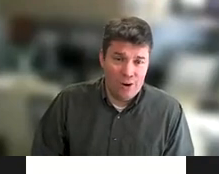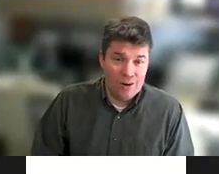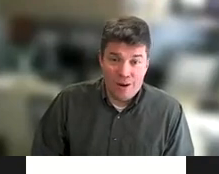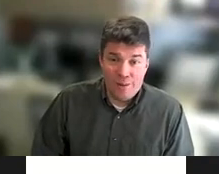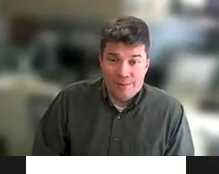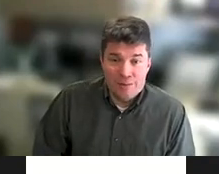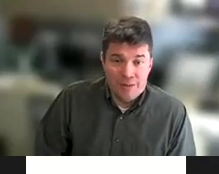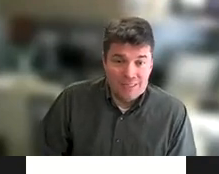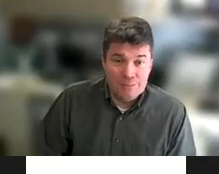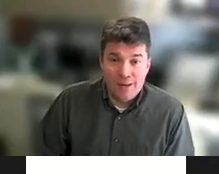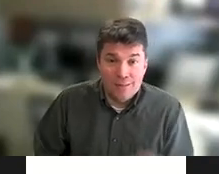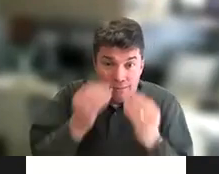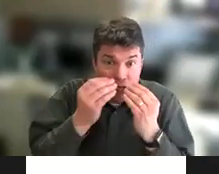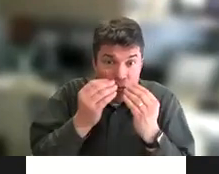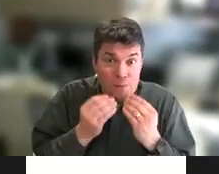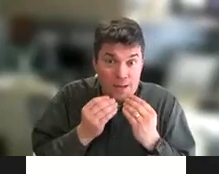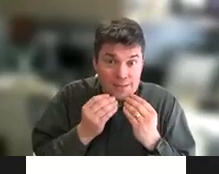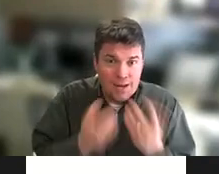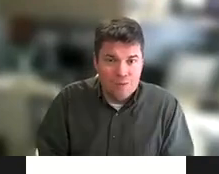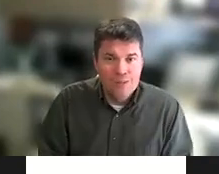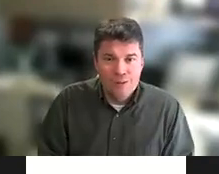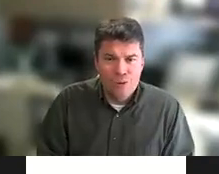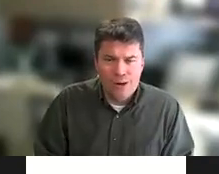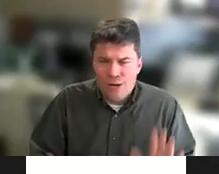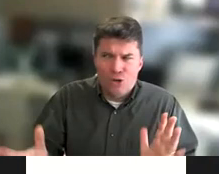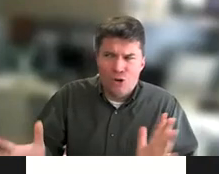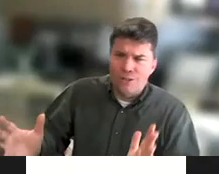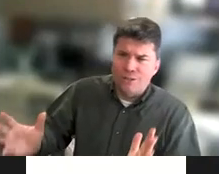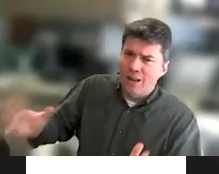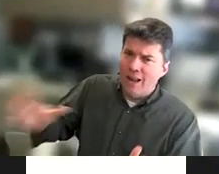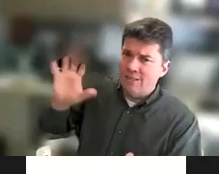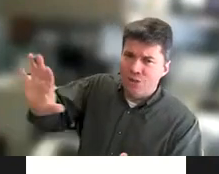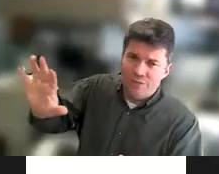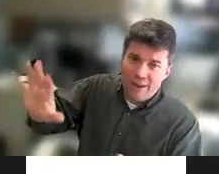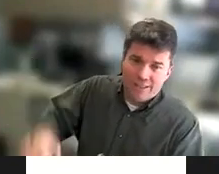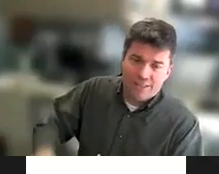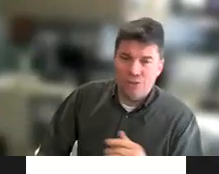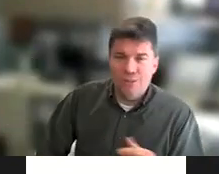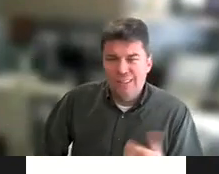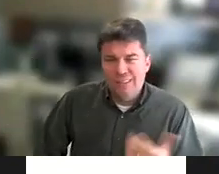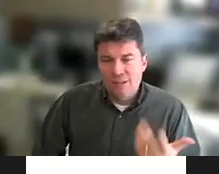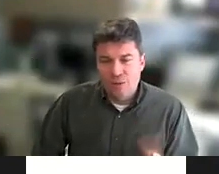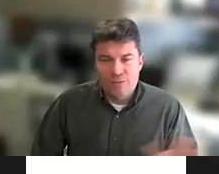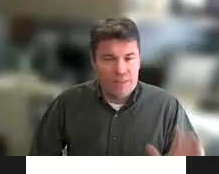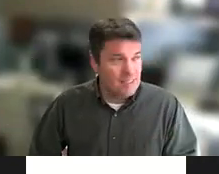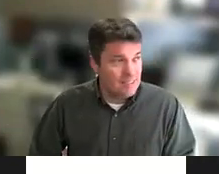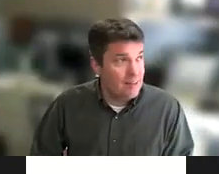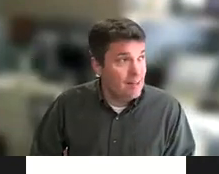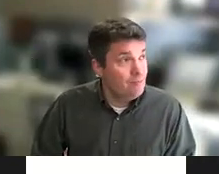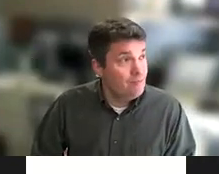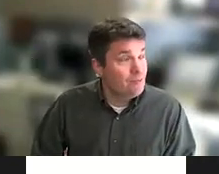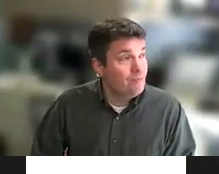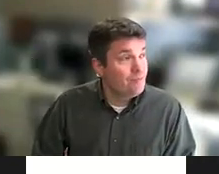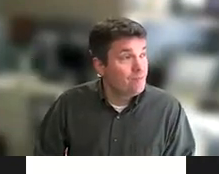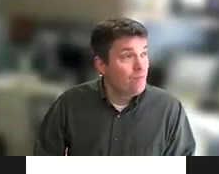not very hard. Maybe something as simple as, can you put the mask down? Or can you turn so the light's on your face? Or, different things